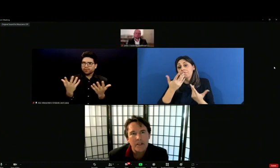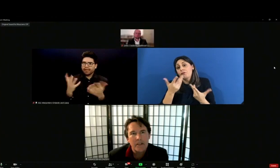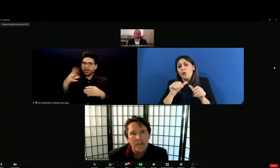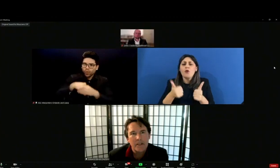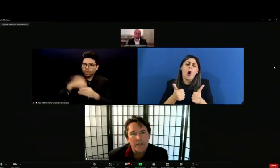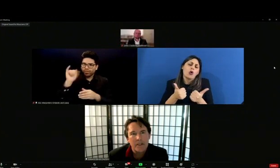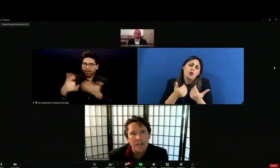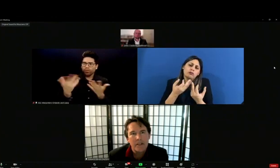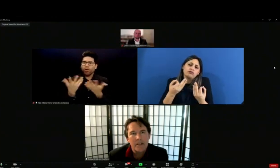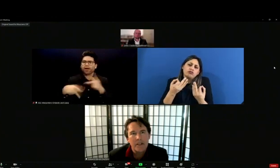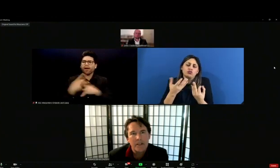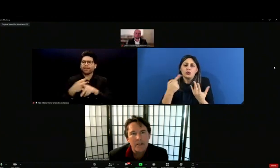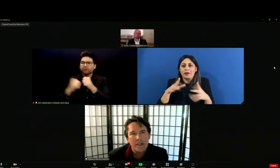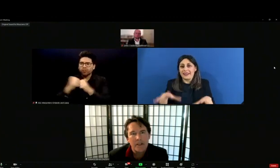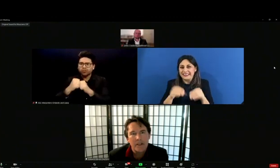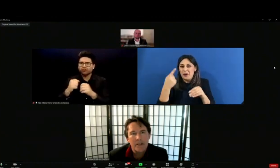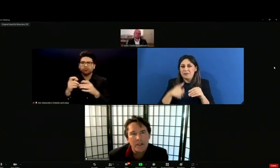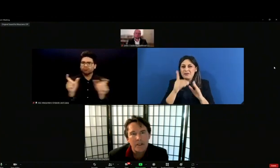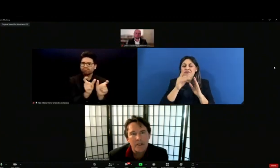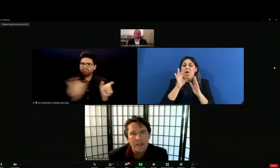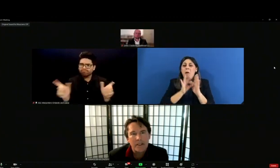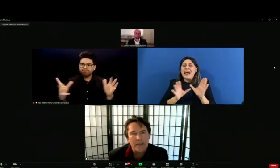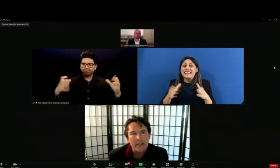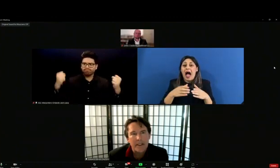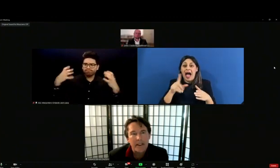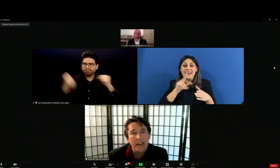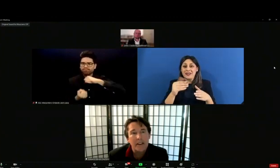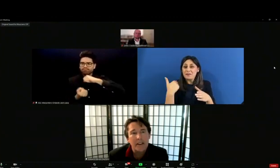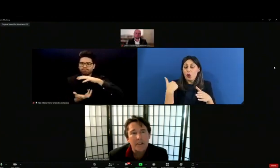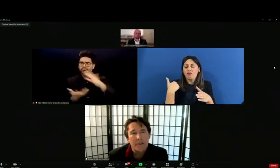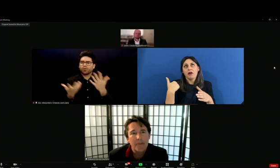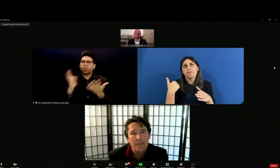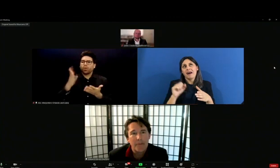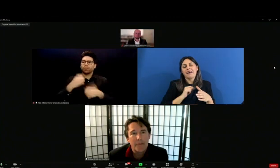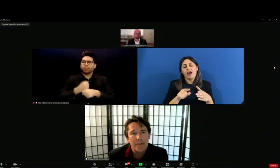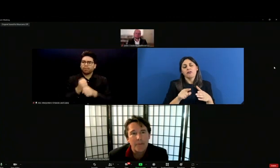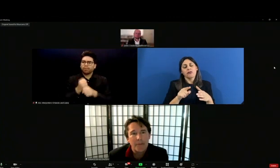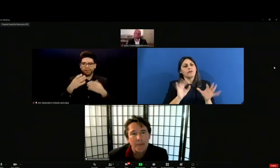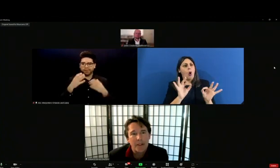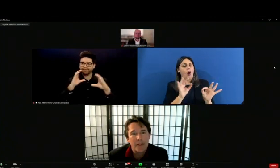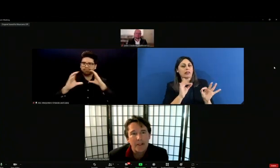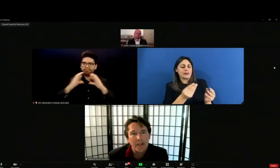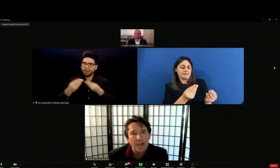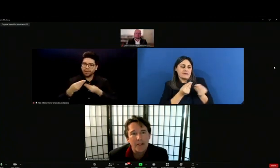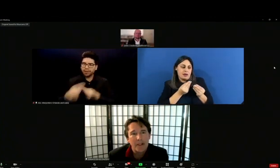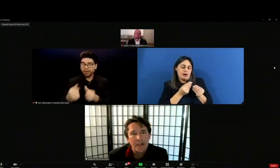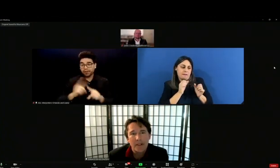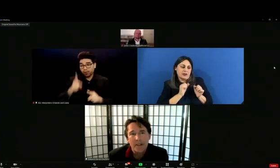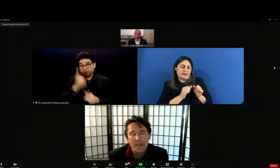start. But what you mentioned in regard to the baseline, it indeed would be a very strong indication and